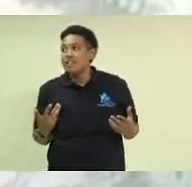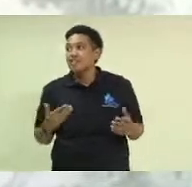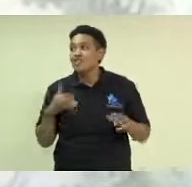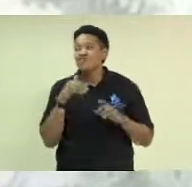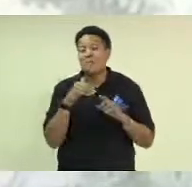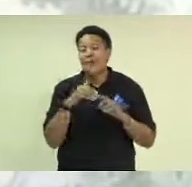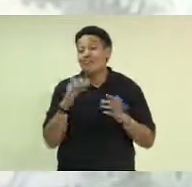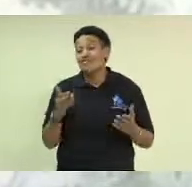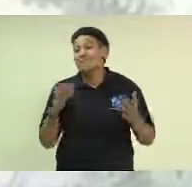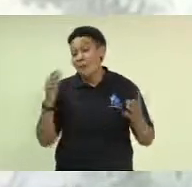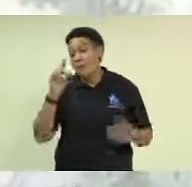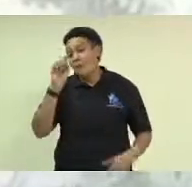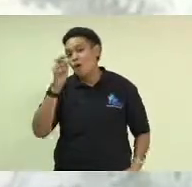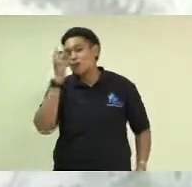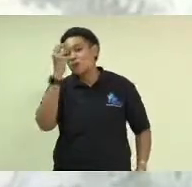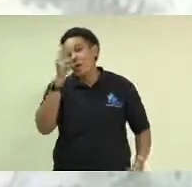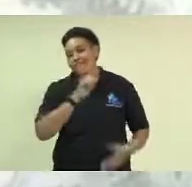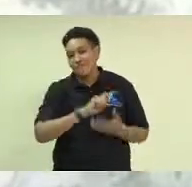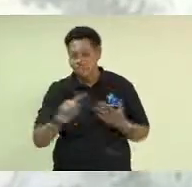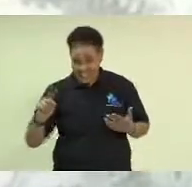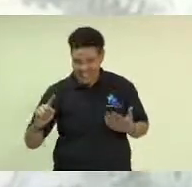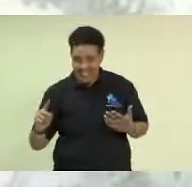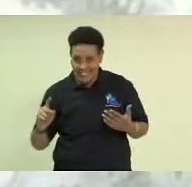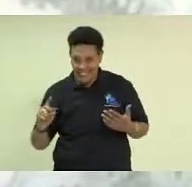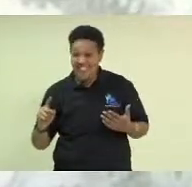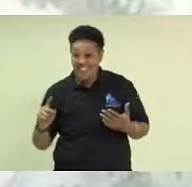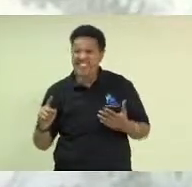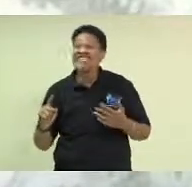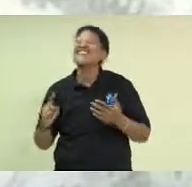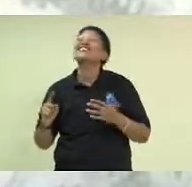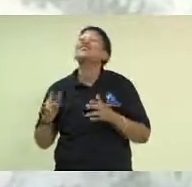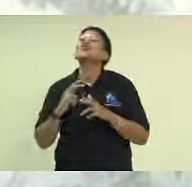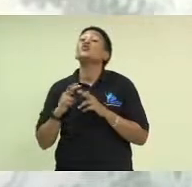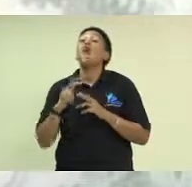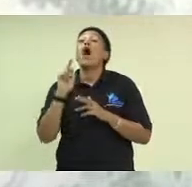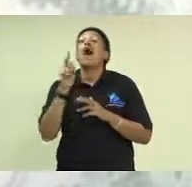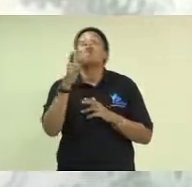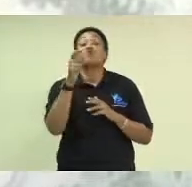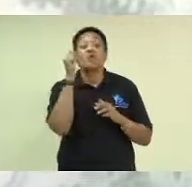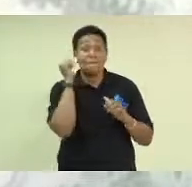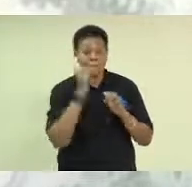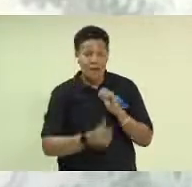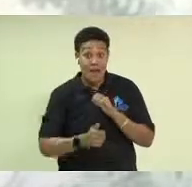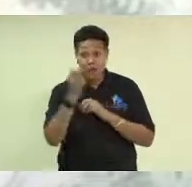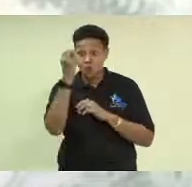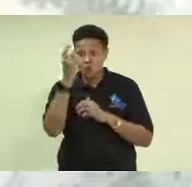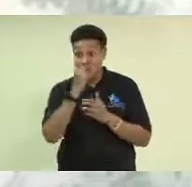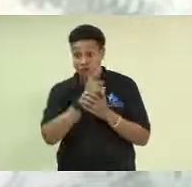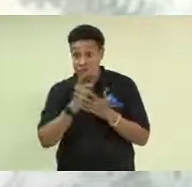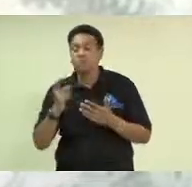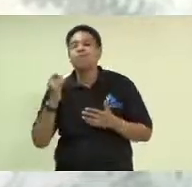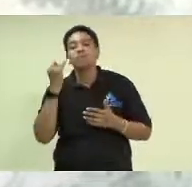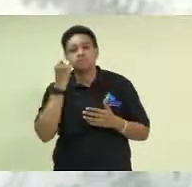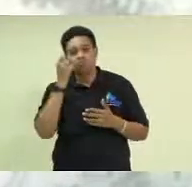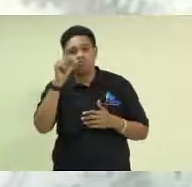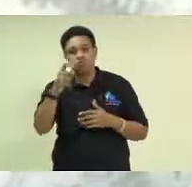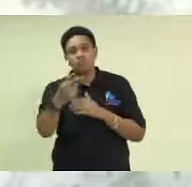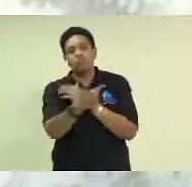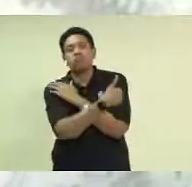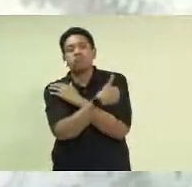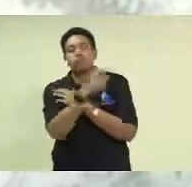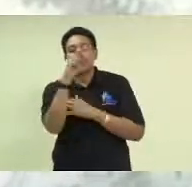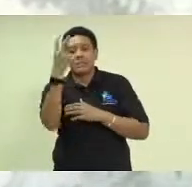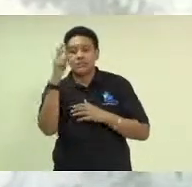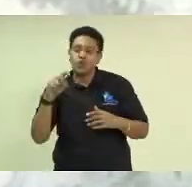recommendation remains that as soon after you've passed the 12th week, then you should be